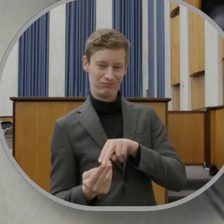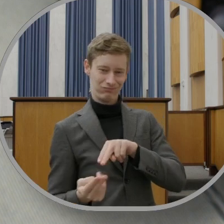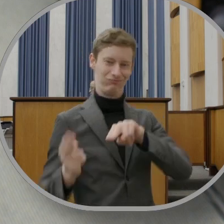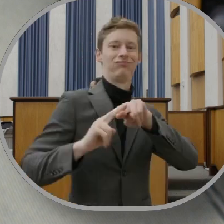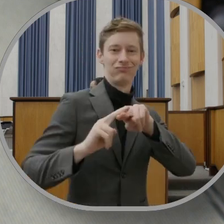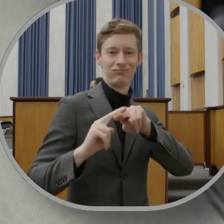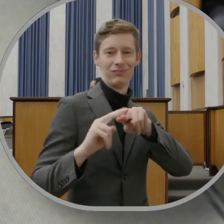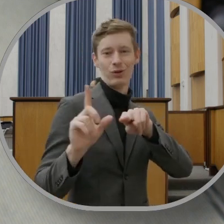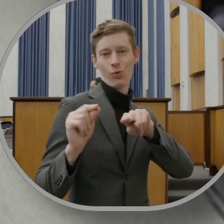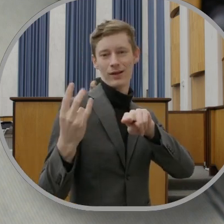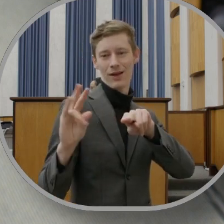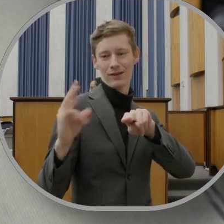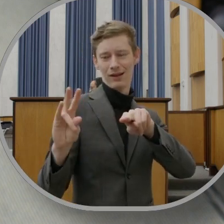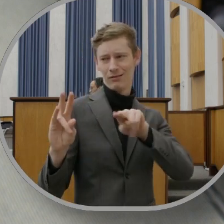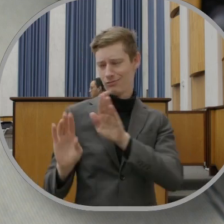2017's allocation.